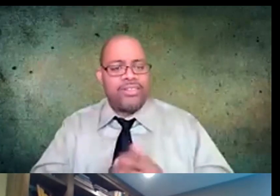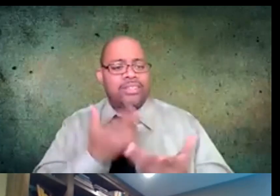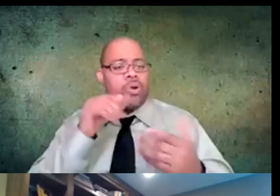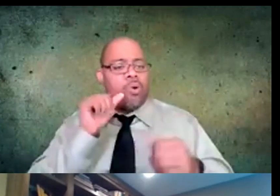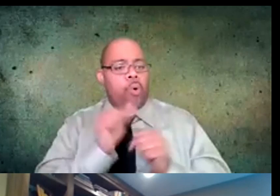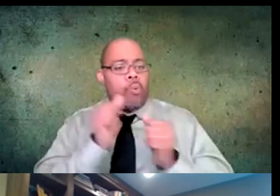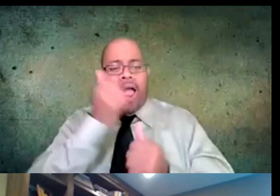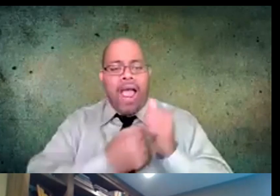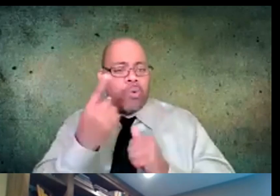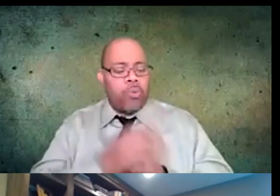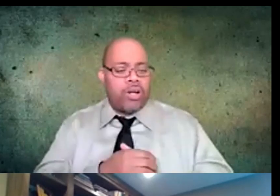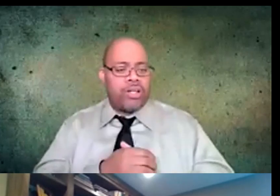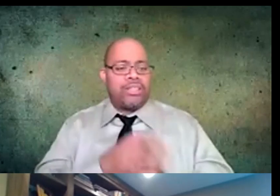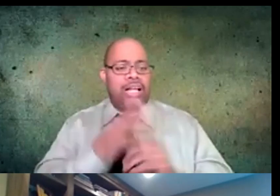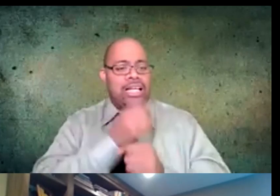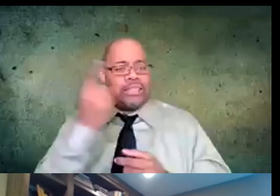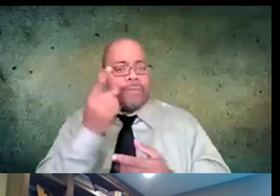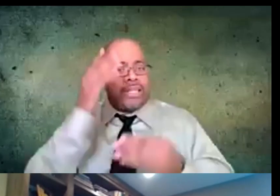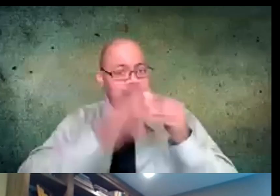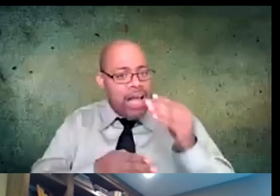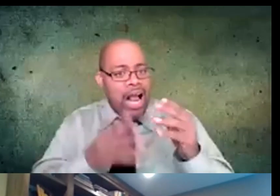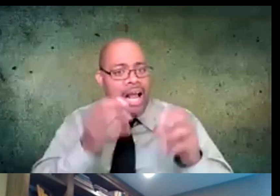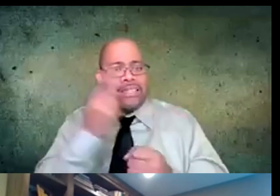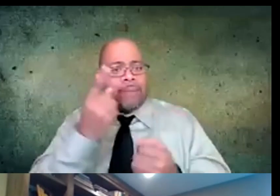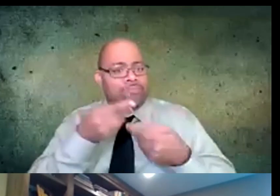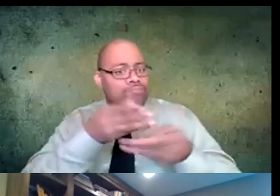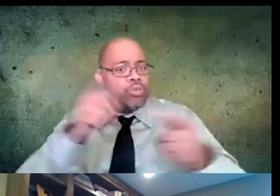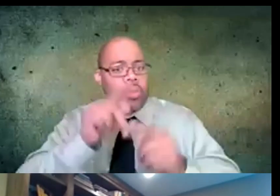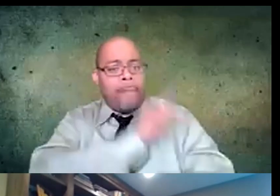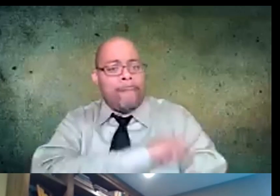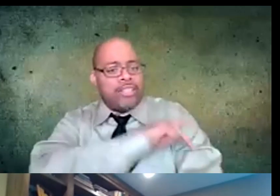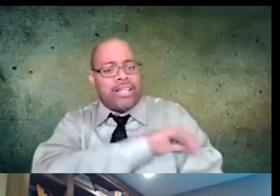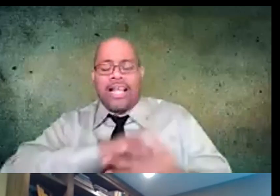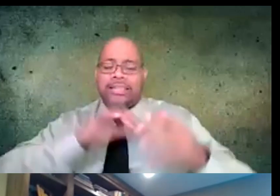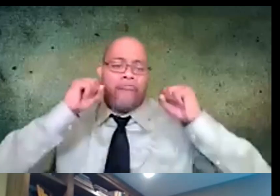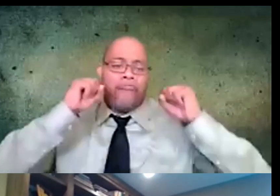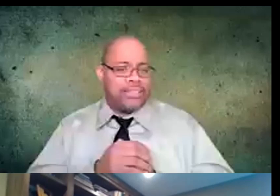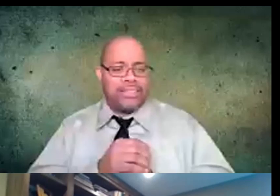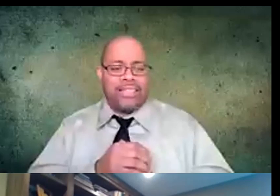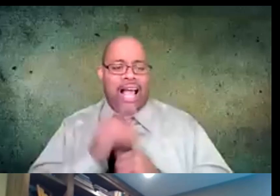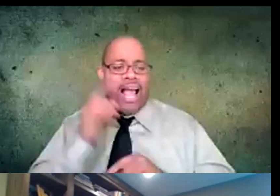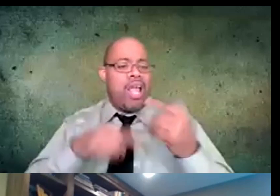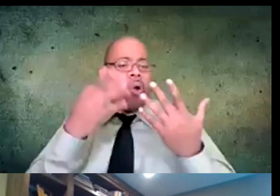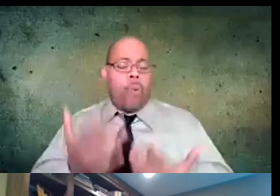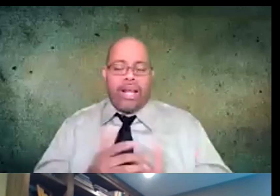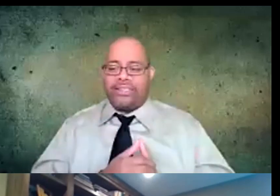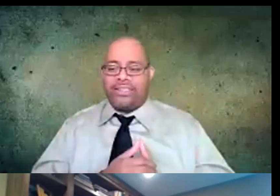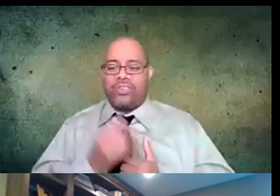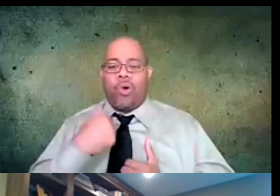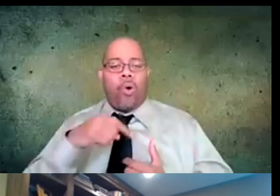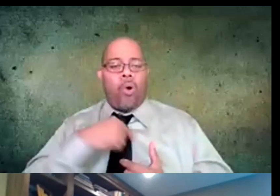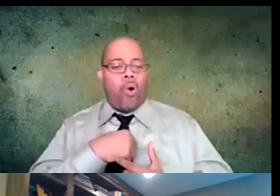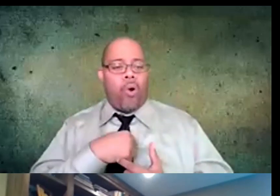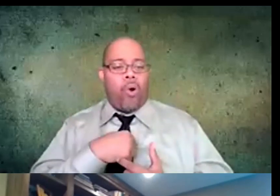with everyone, get something done, get something out there to the patients. That's amazing. I can't wait. So our leading